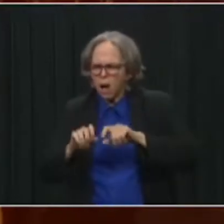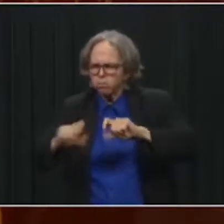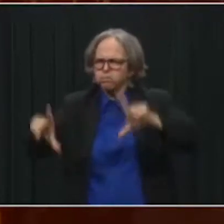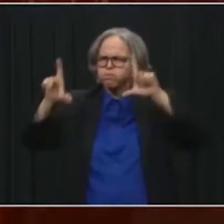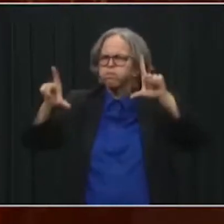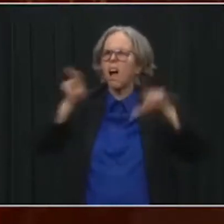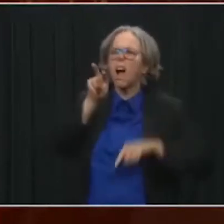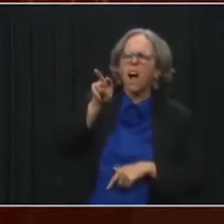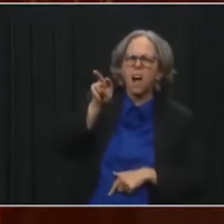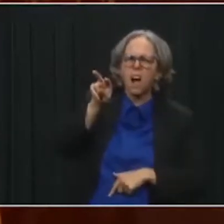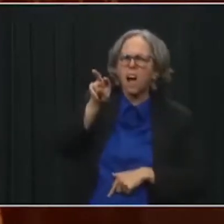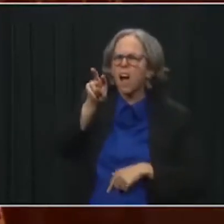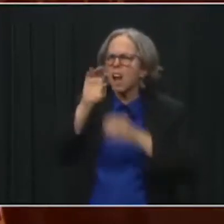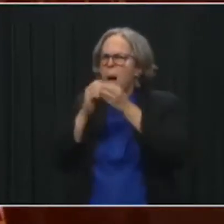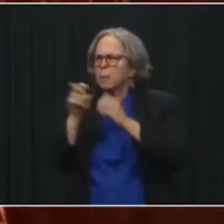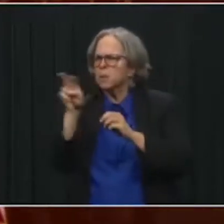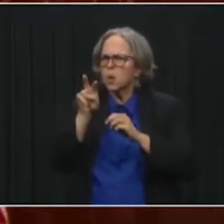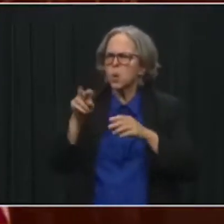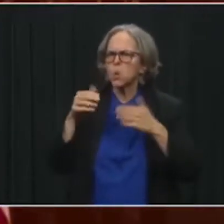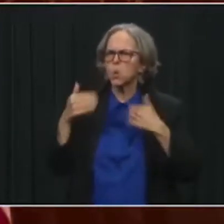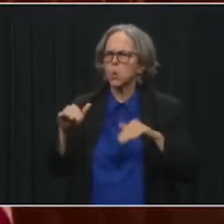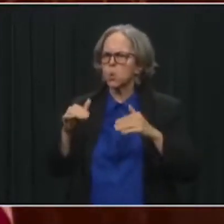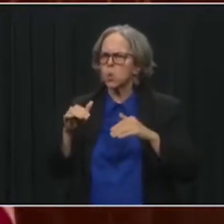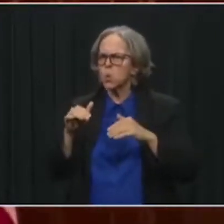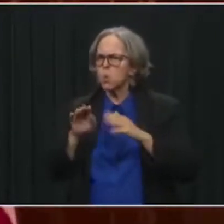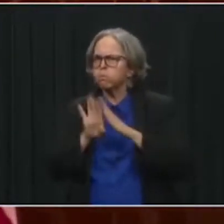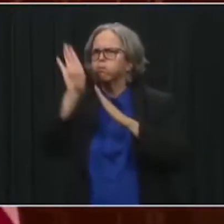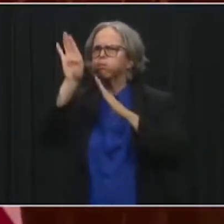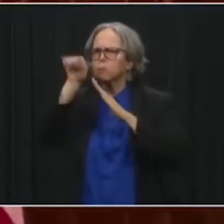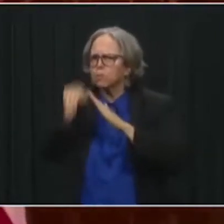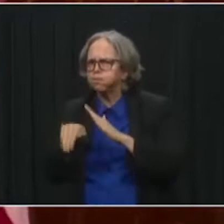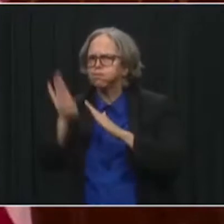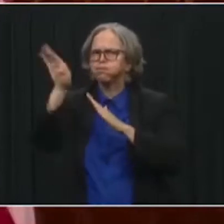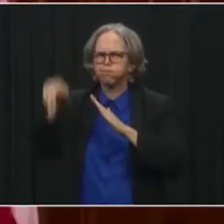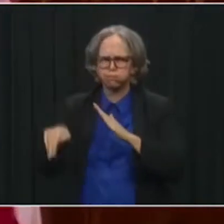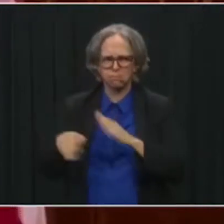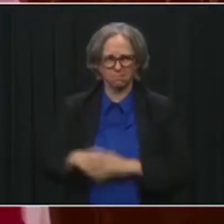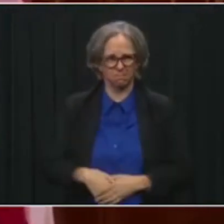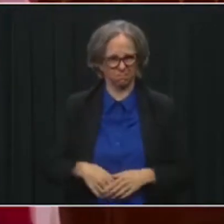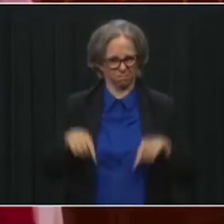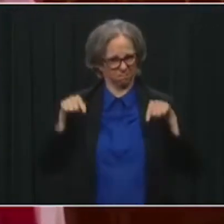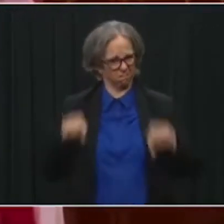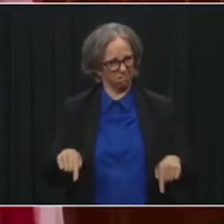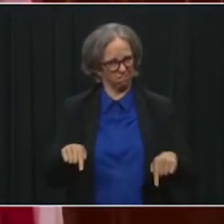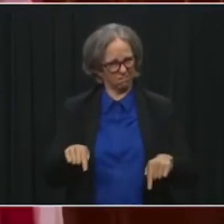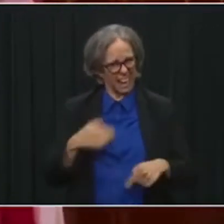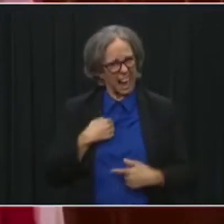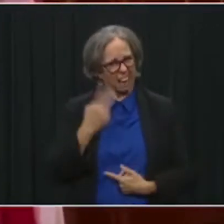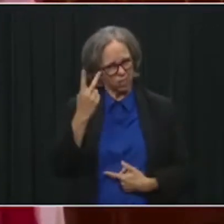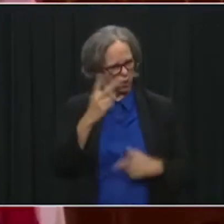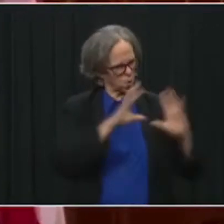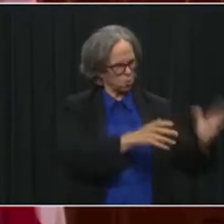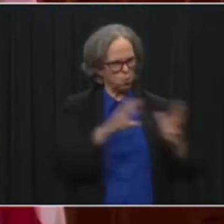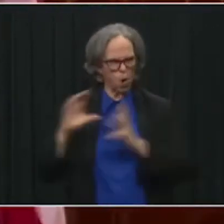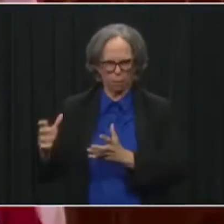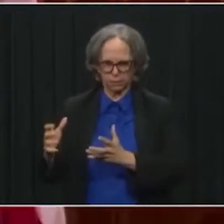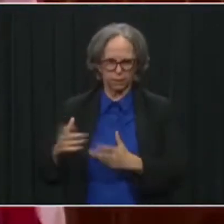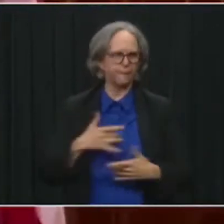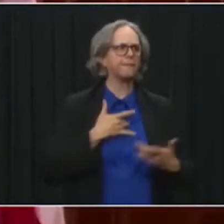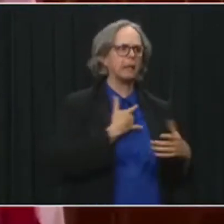are. We truly have 2 Ohios. One group of people who are safe, one who are